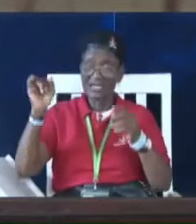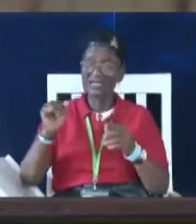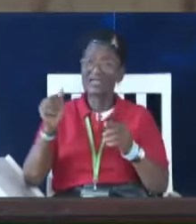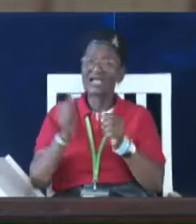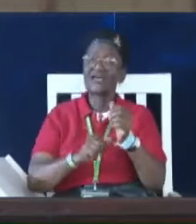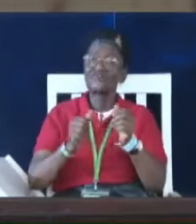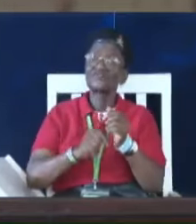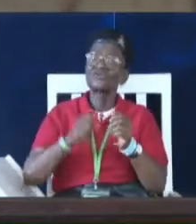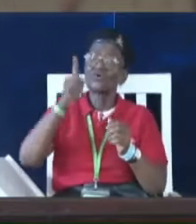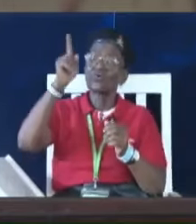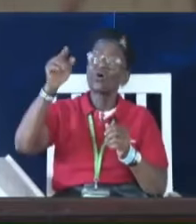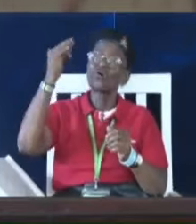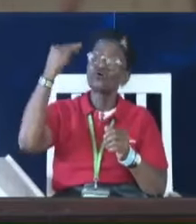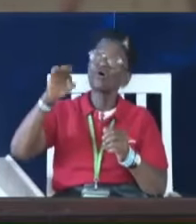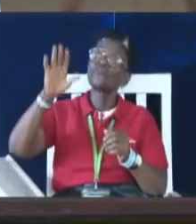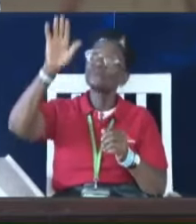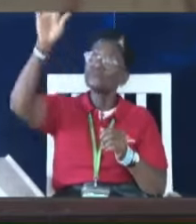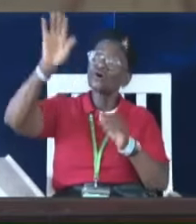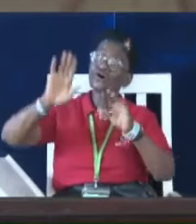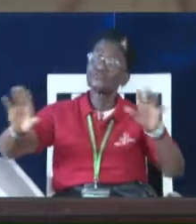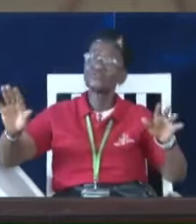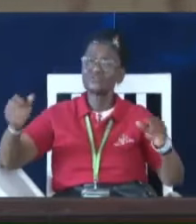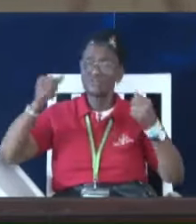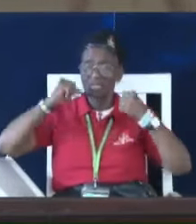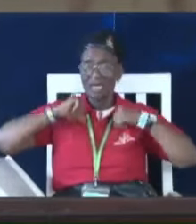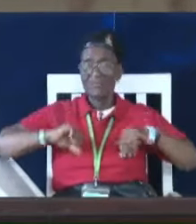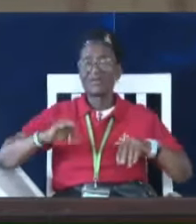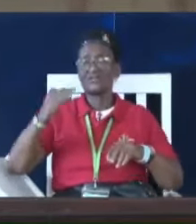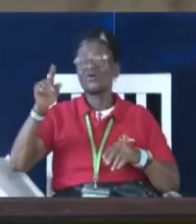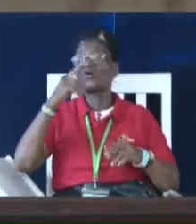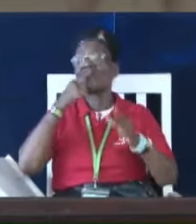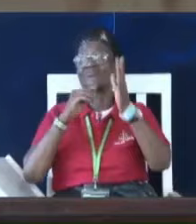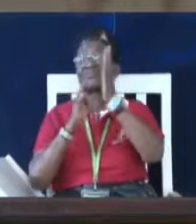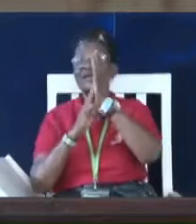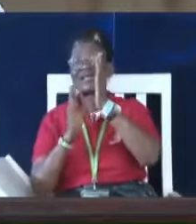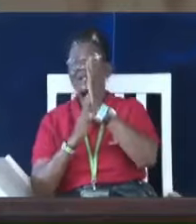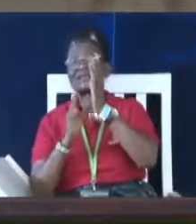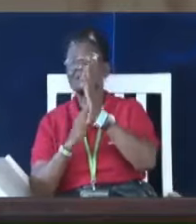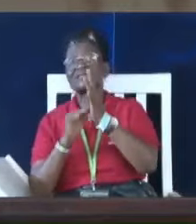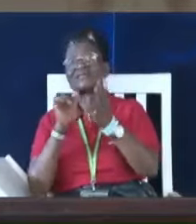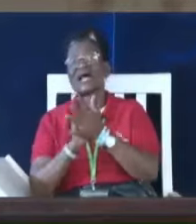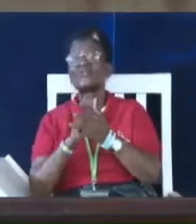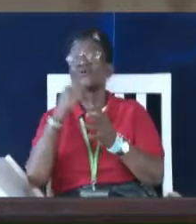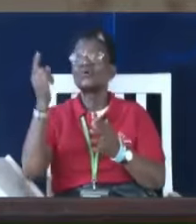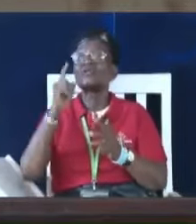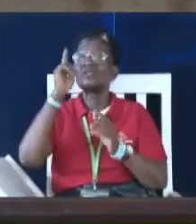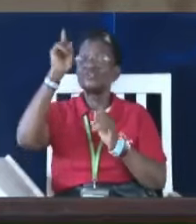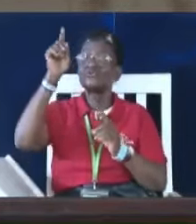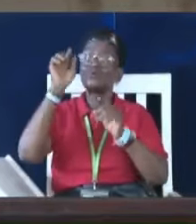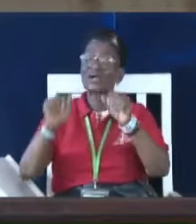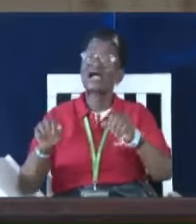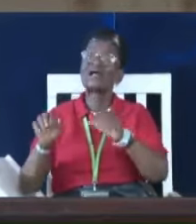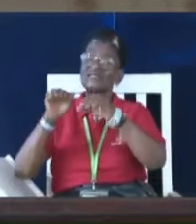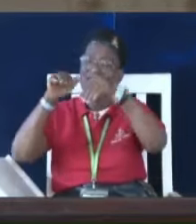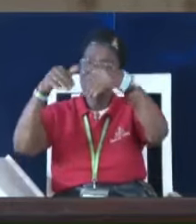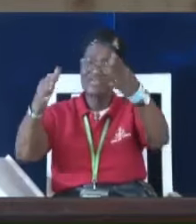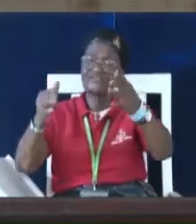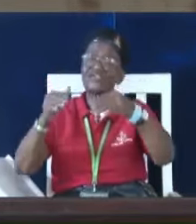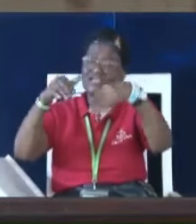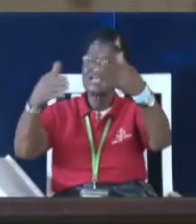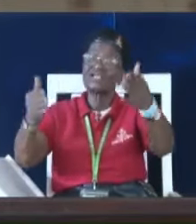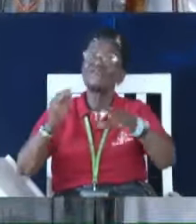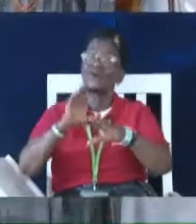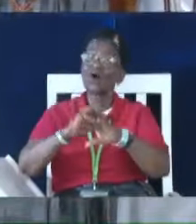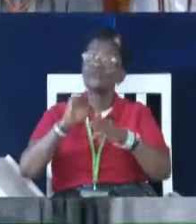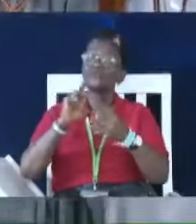one of your children, the garment of praise that only you can give to all